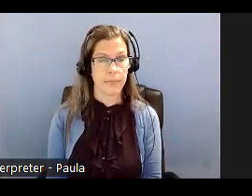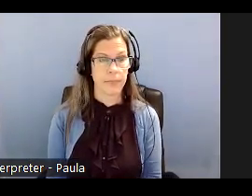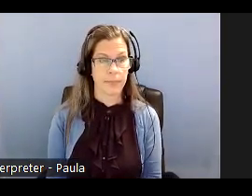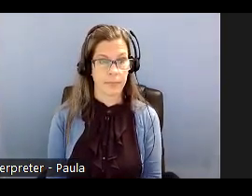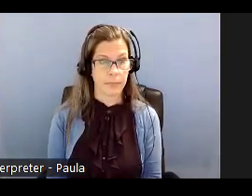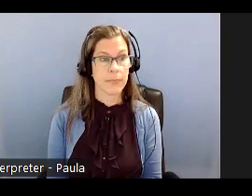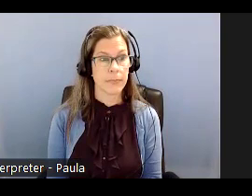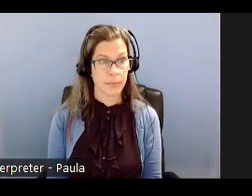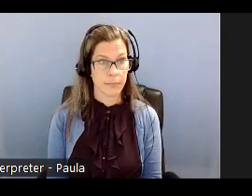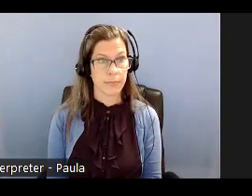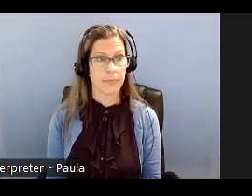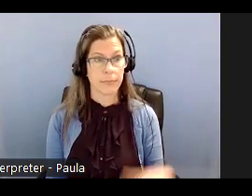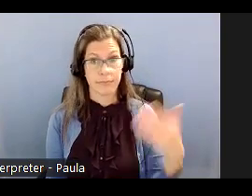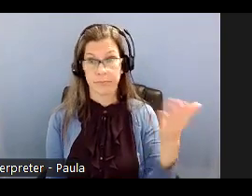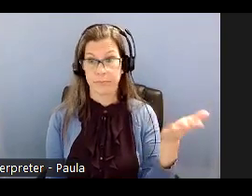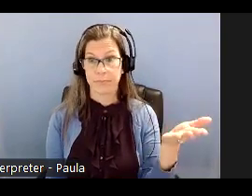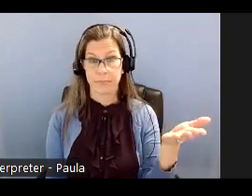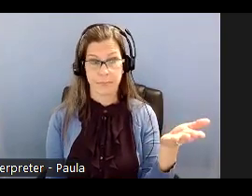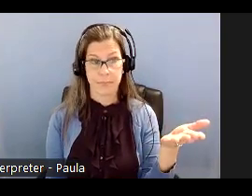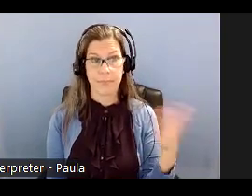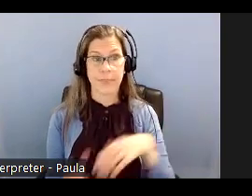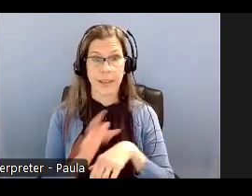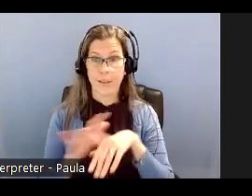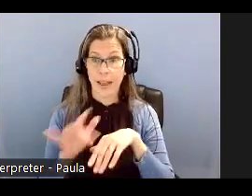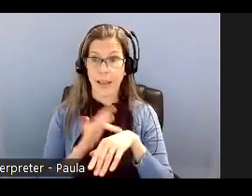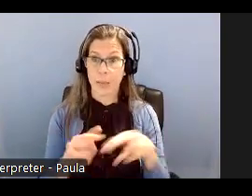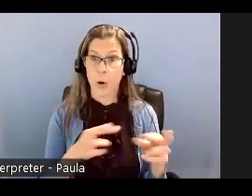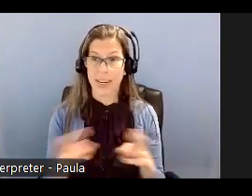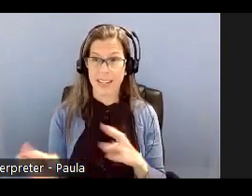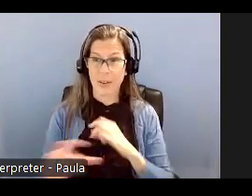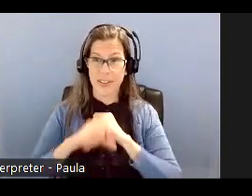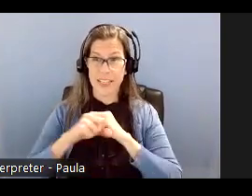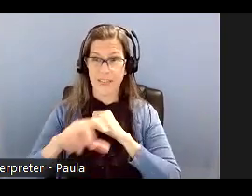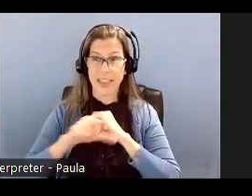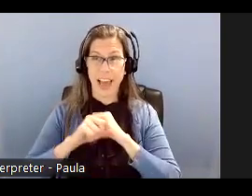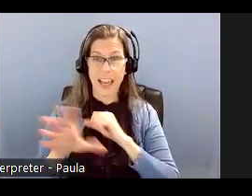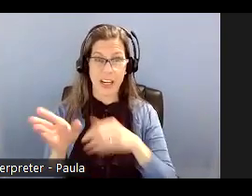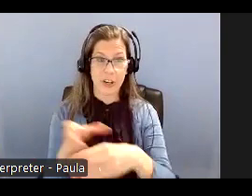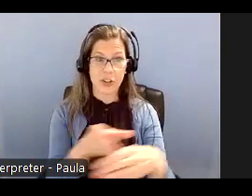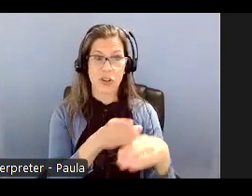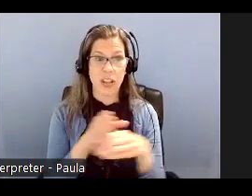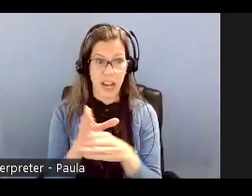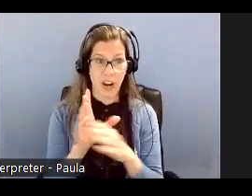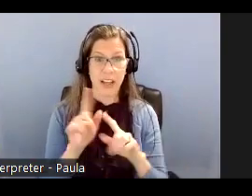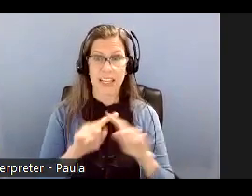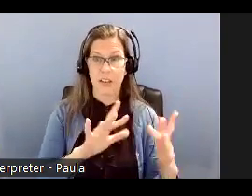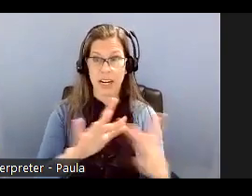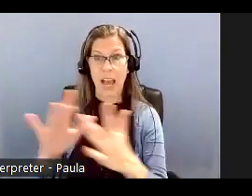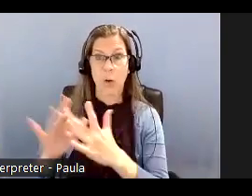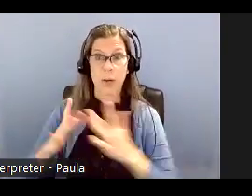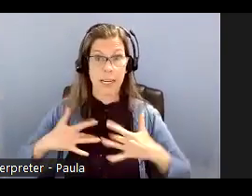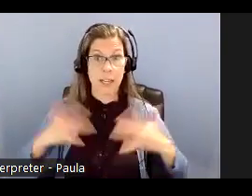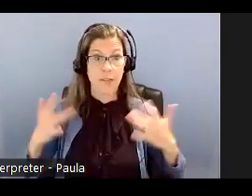Okay, so we have some available resources, some flyers to share at outreach events. They